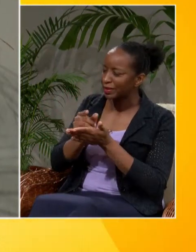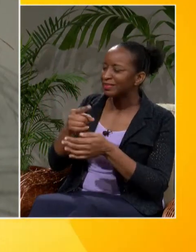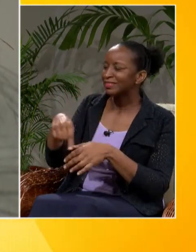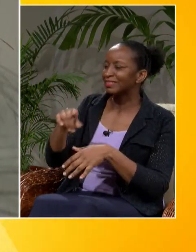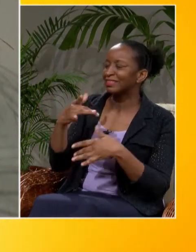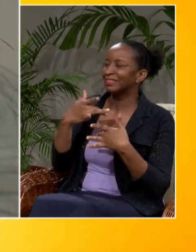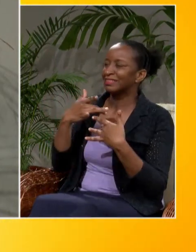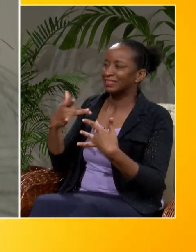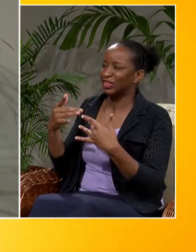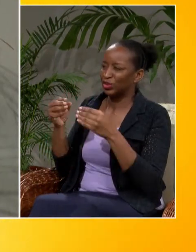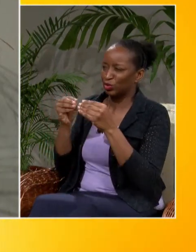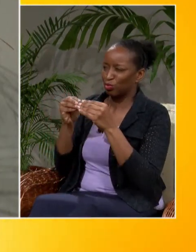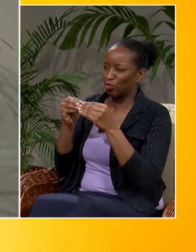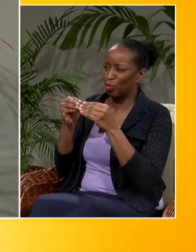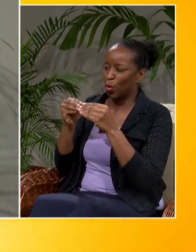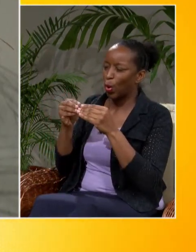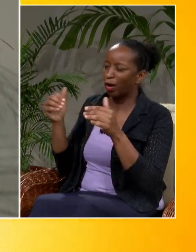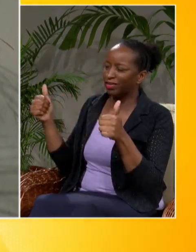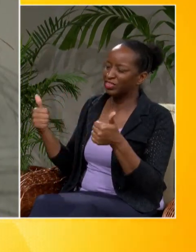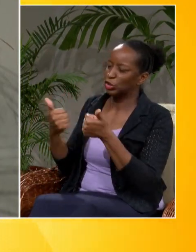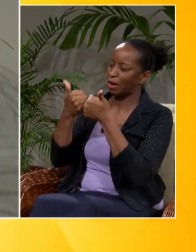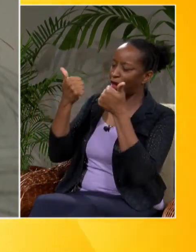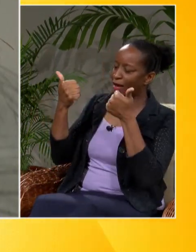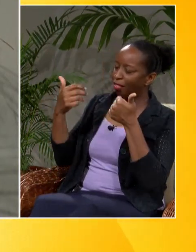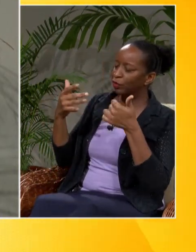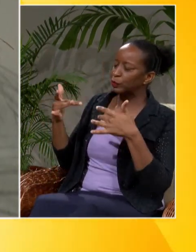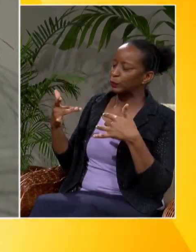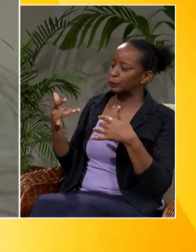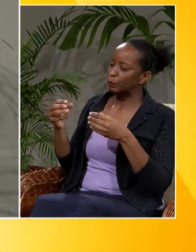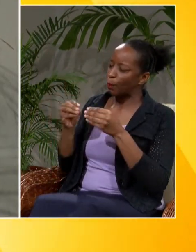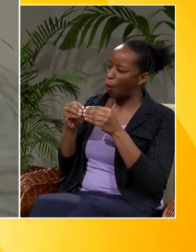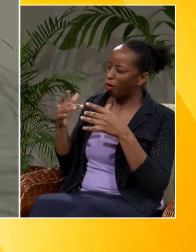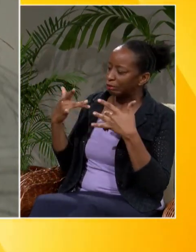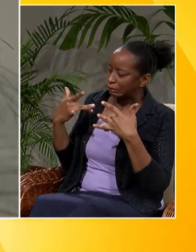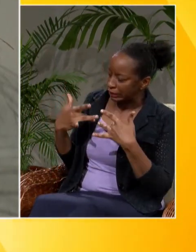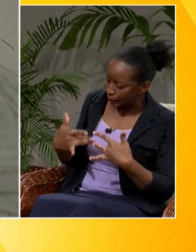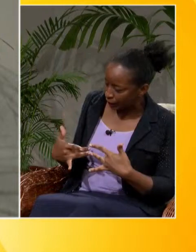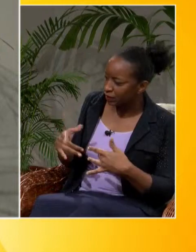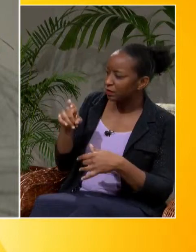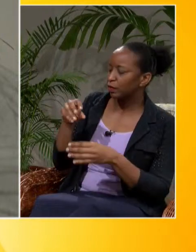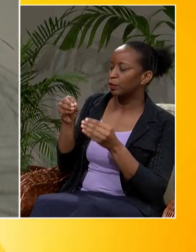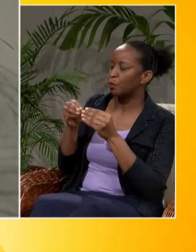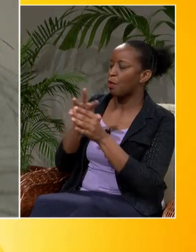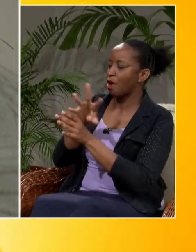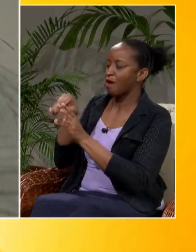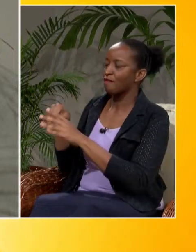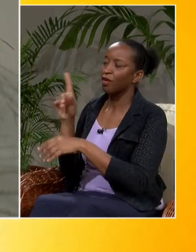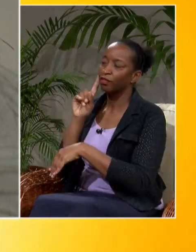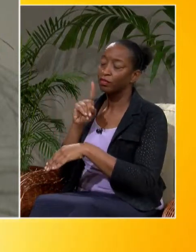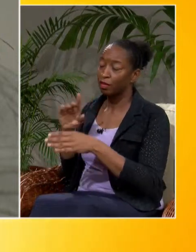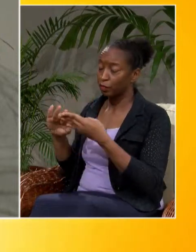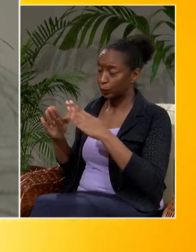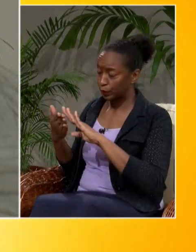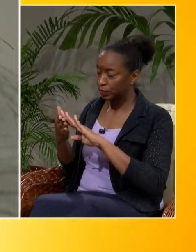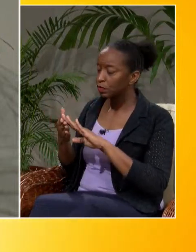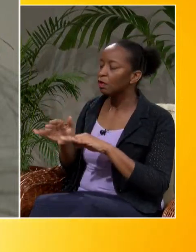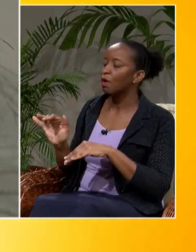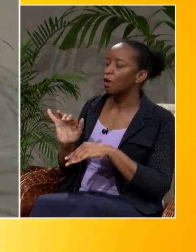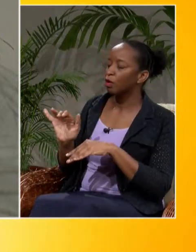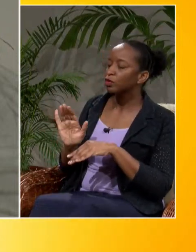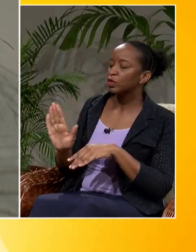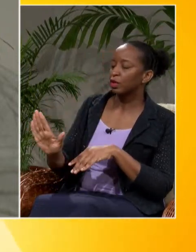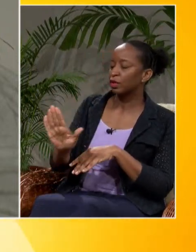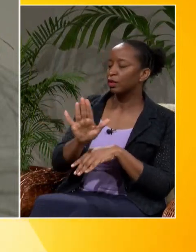to be more involved in the community. At the same time, the parents, whoever, the guardian, need to also learn